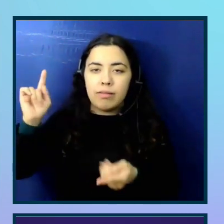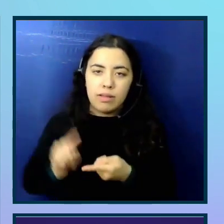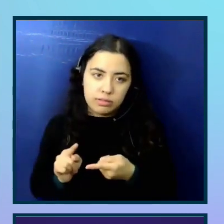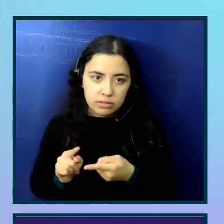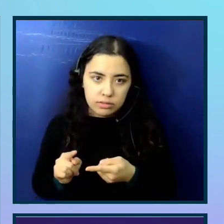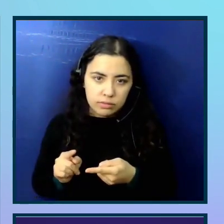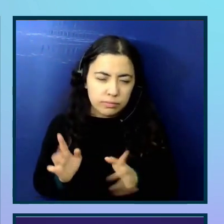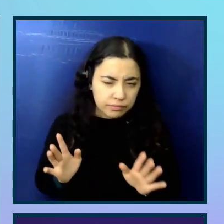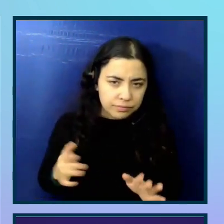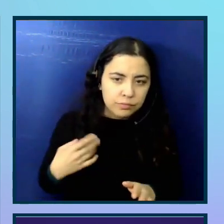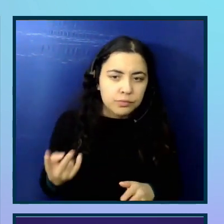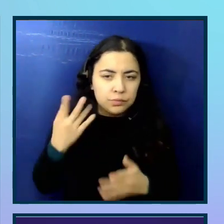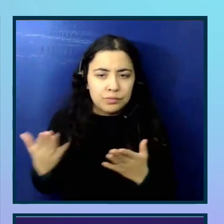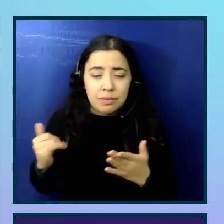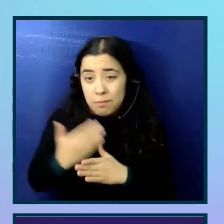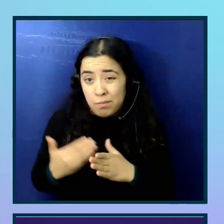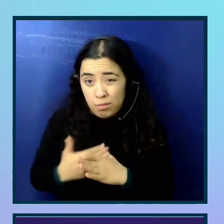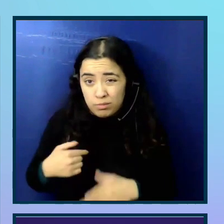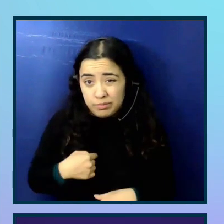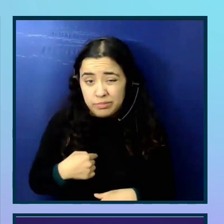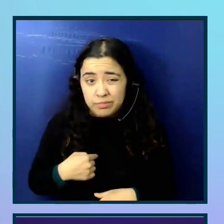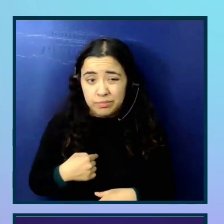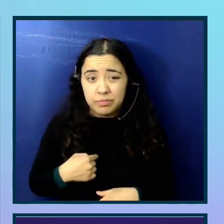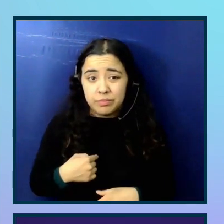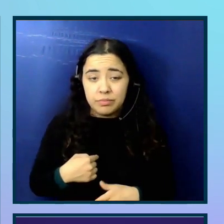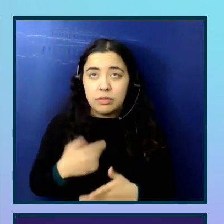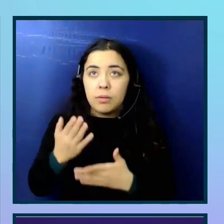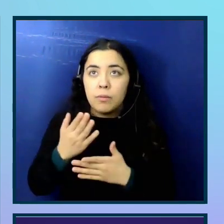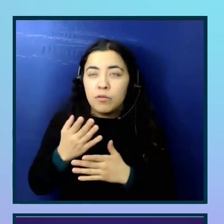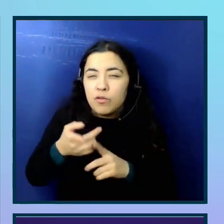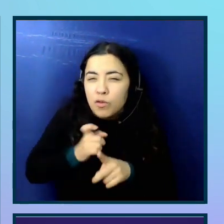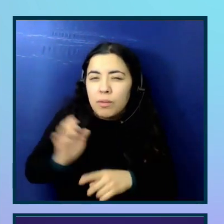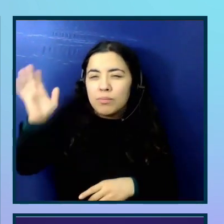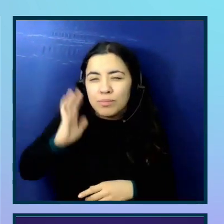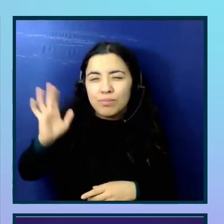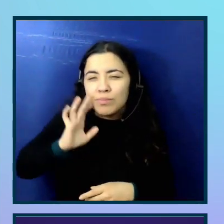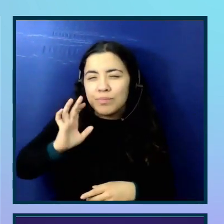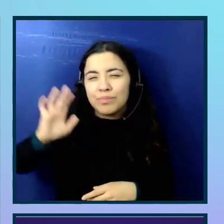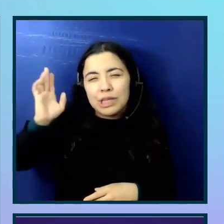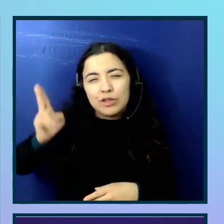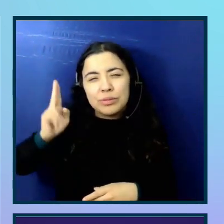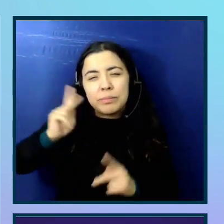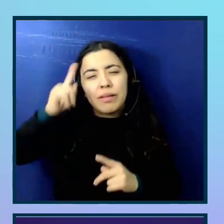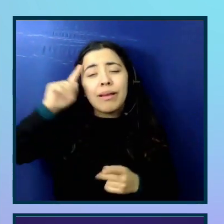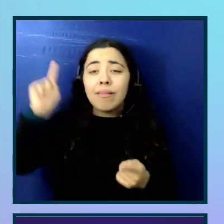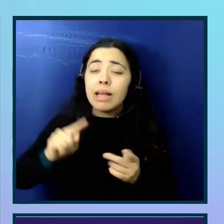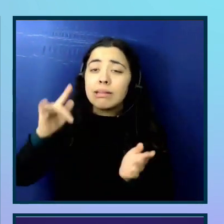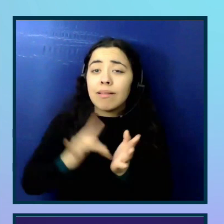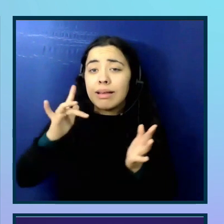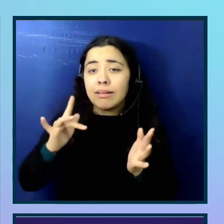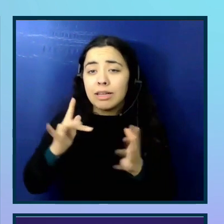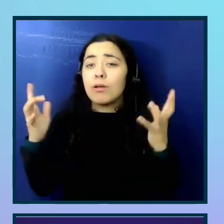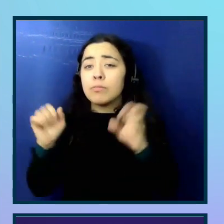just really bother me that are, artifacts of an older time, and it is the concept that we must reduce clicks at all